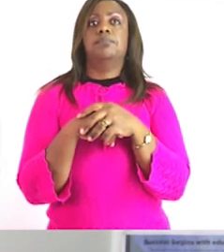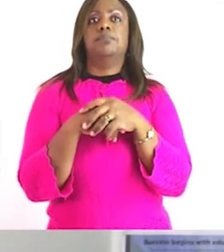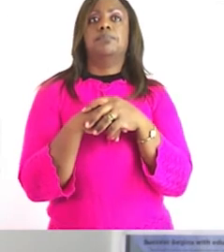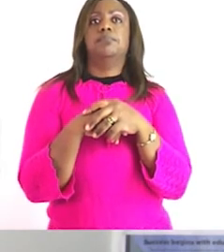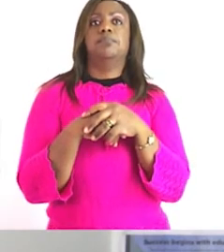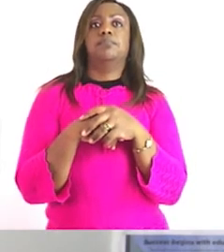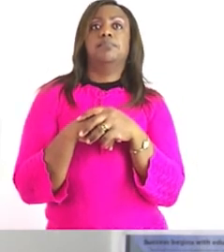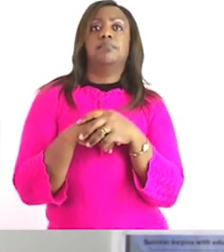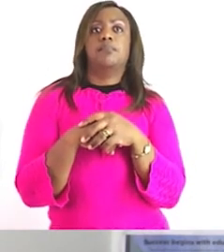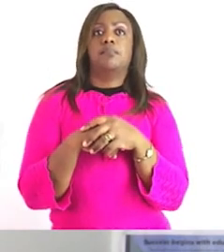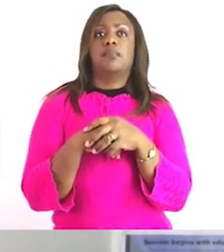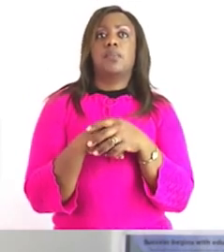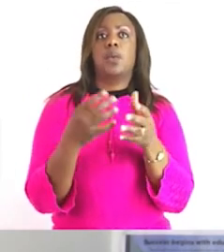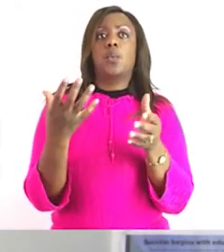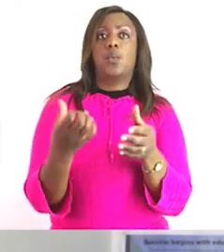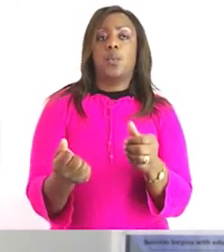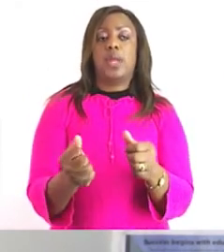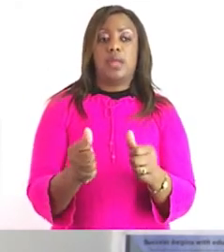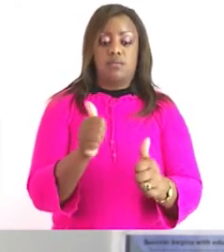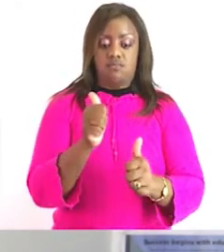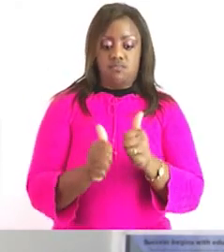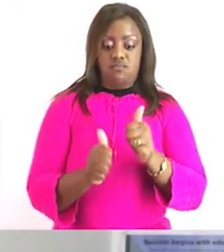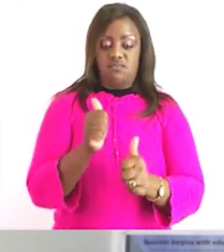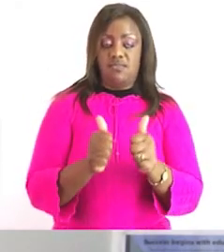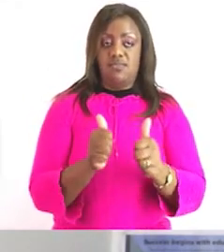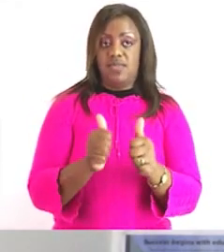first we'll have an estimate.